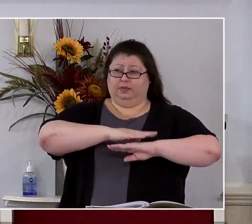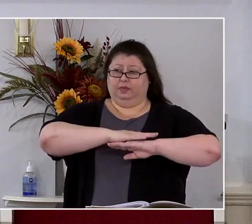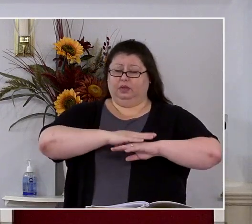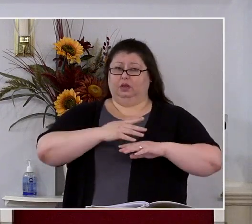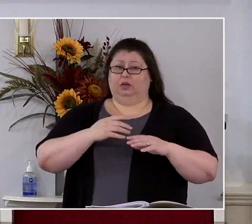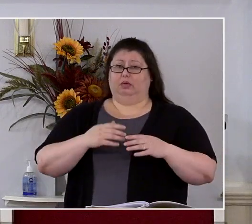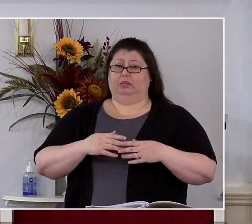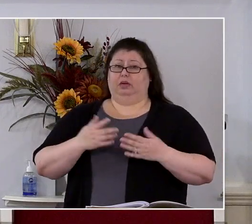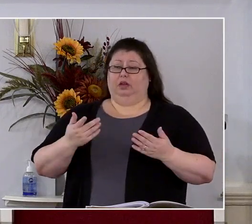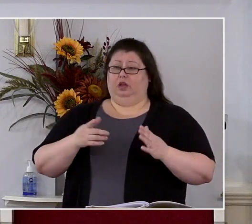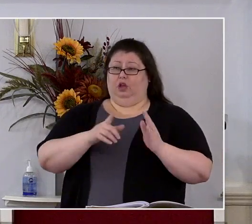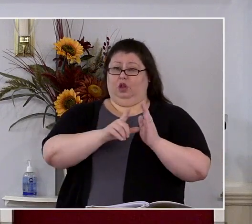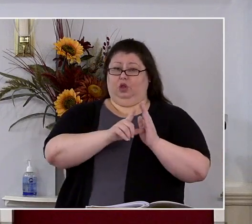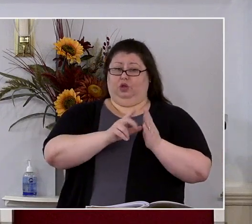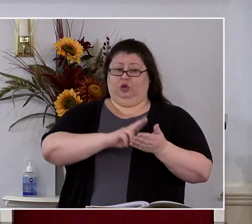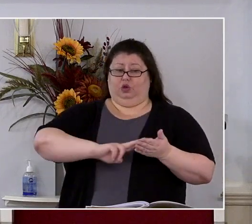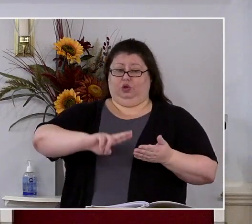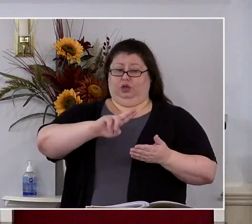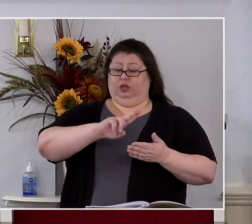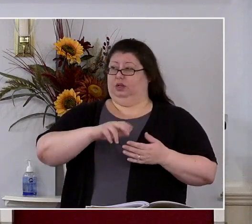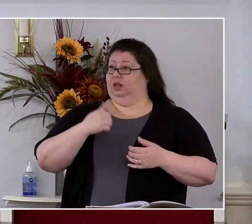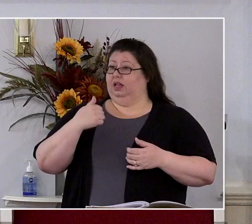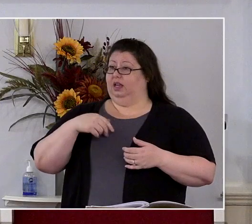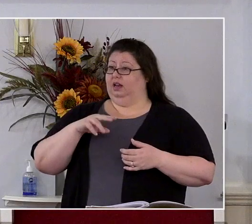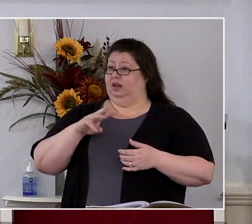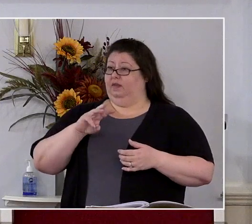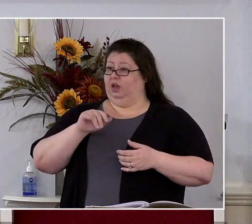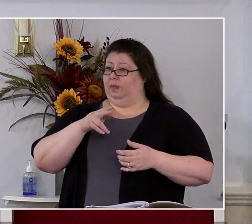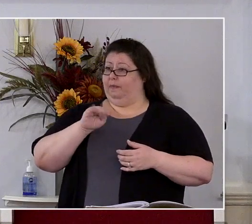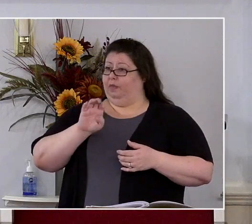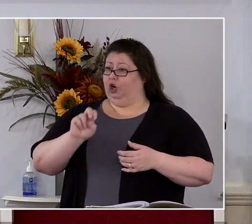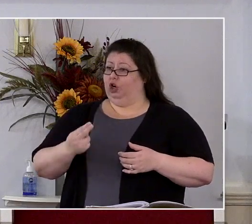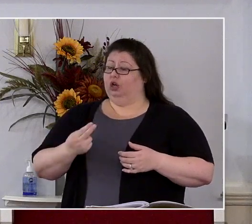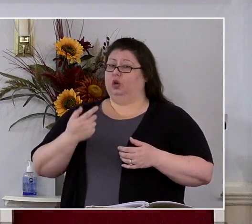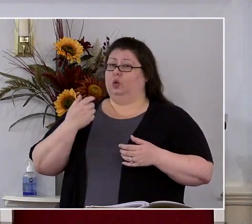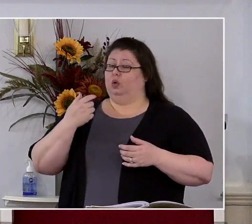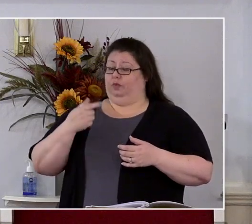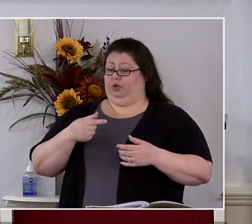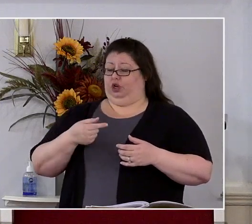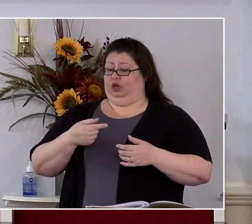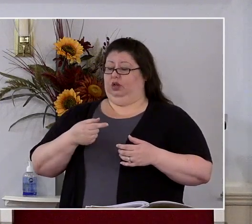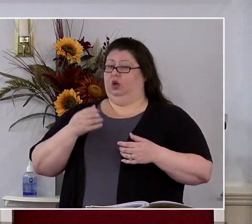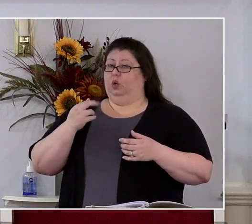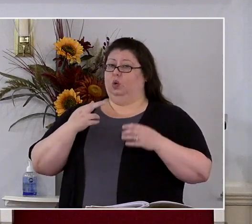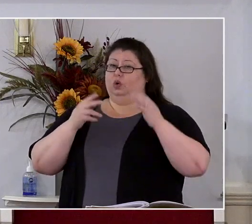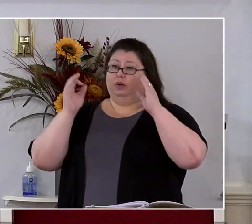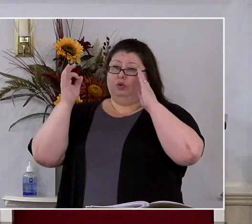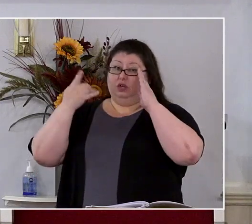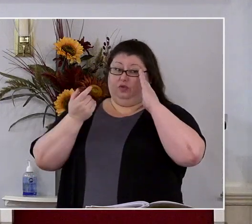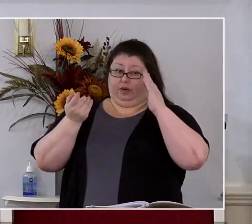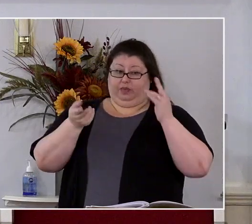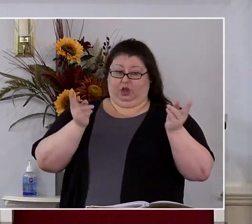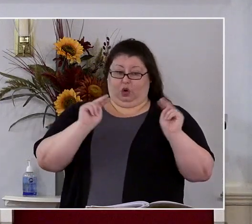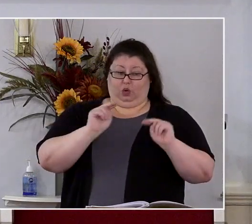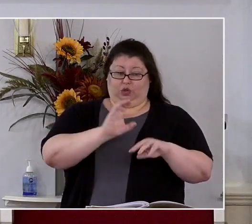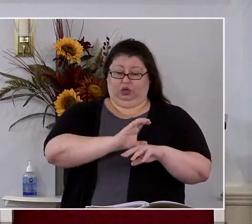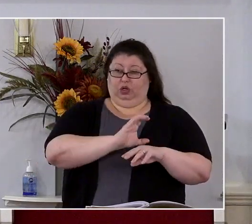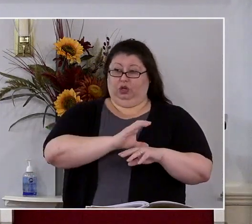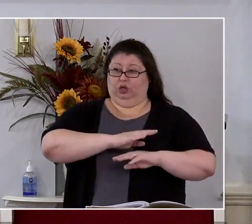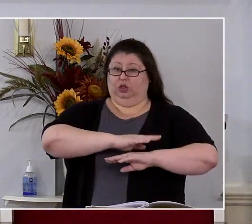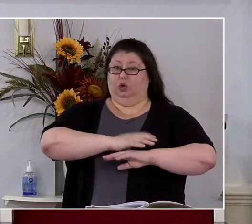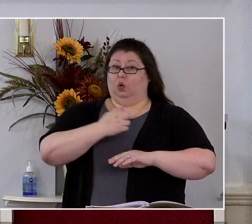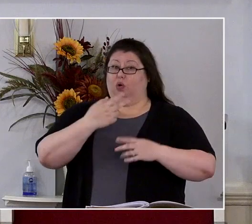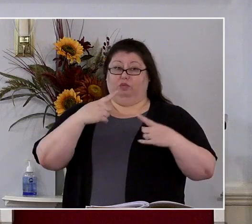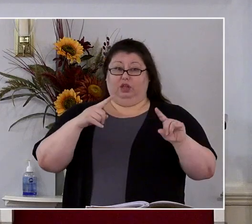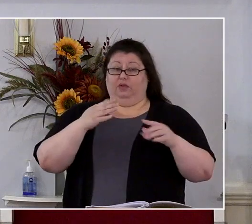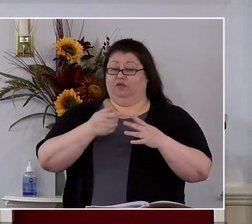at Luther's University Church in Wittenberg, or preached from our own pulpit, or proclaimed by our